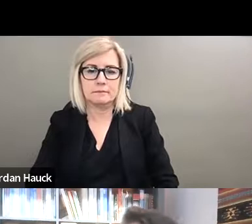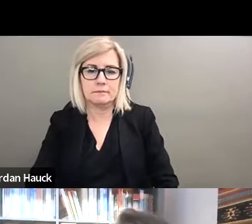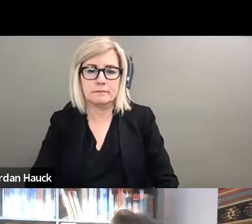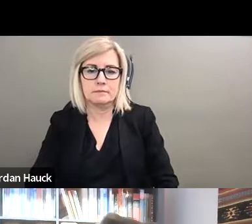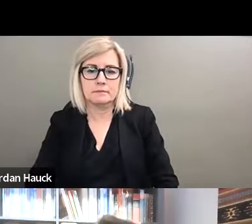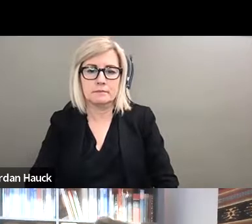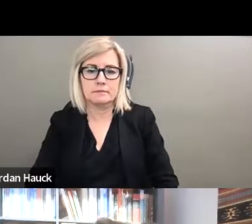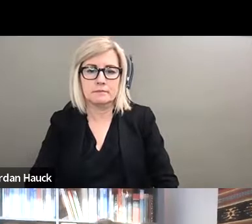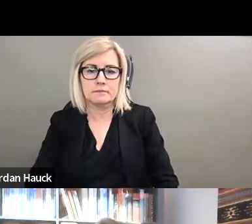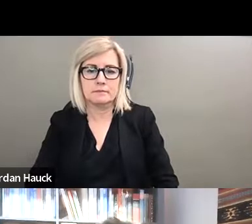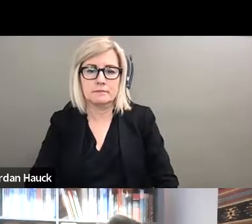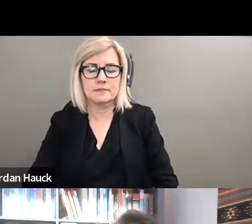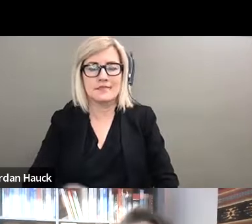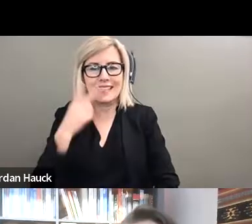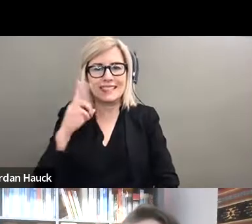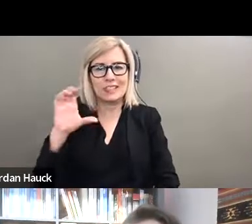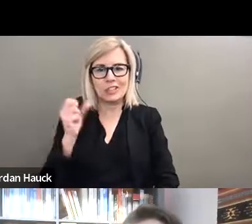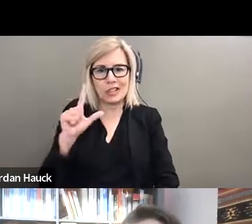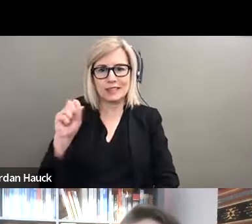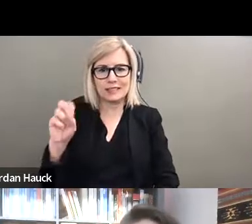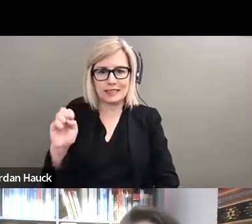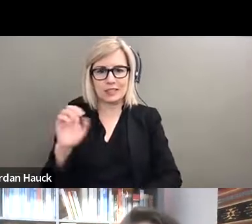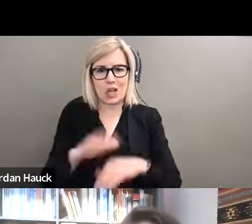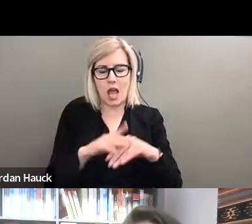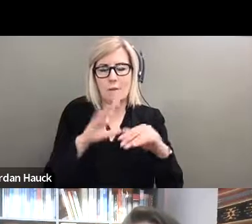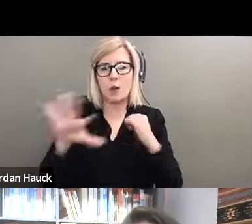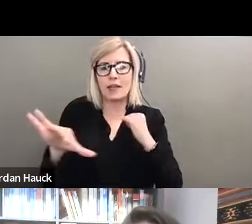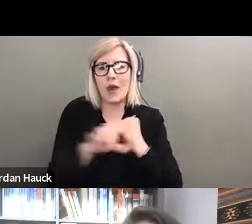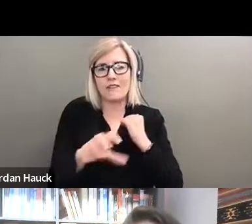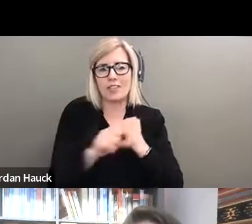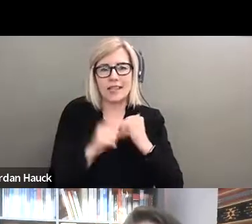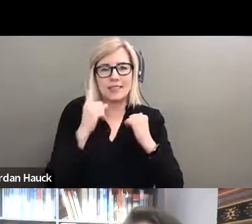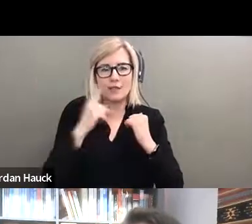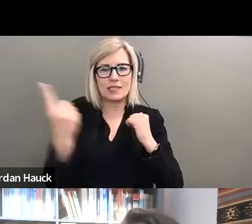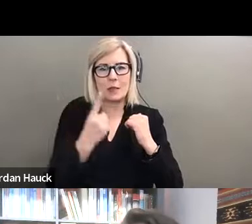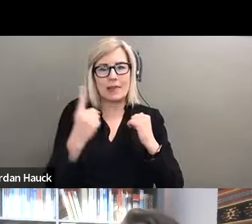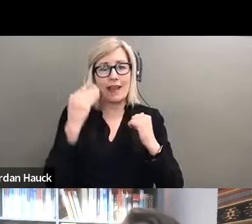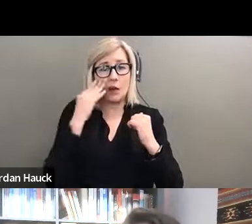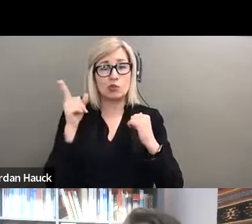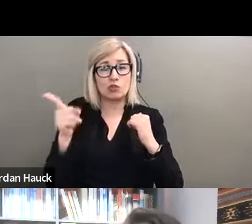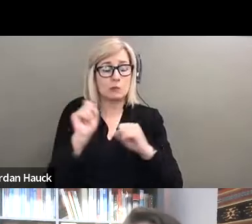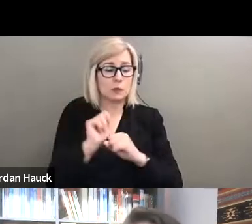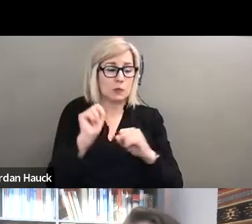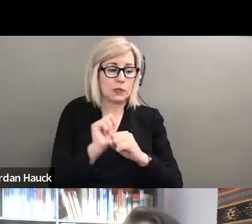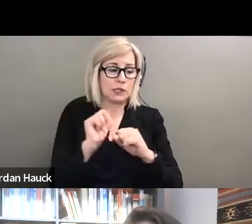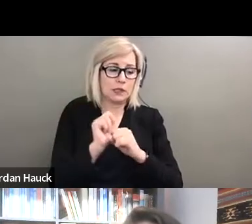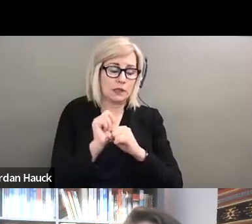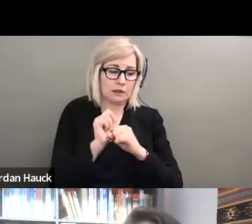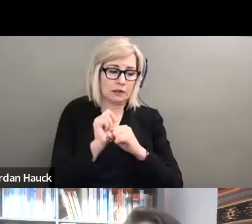I see Chelsea's on. I'm going to put a plug in here for something I know she's been working on.